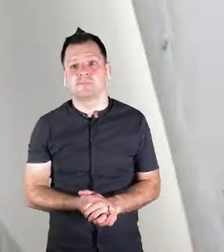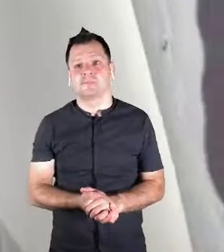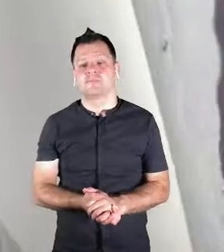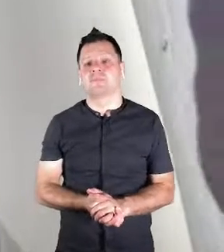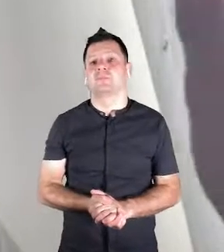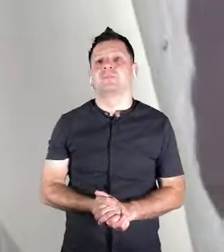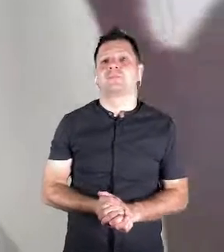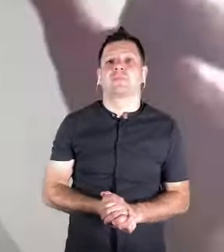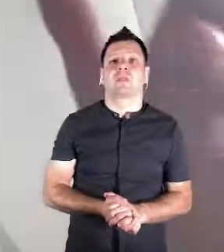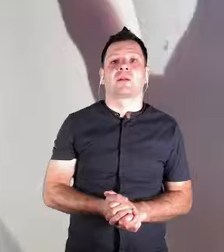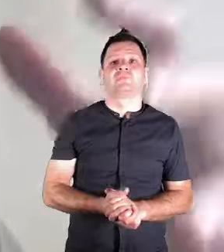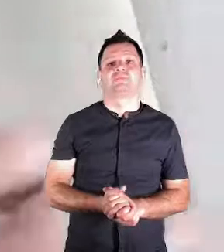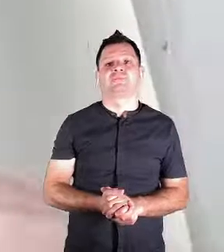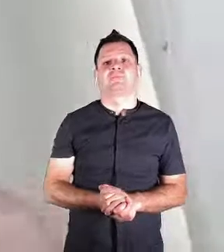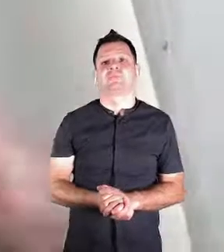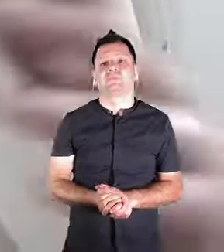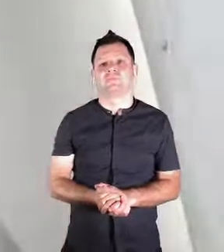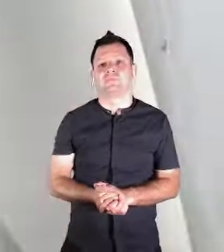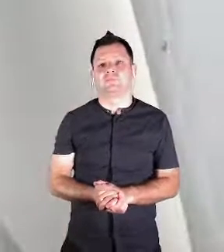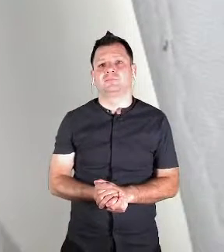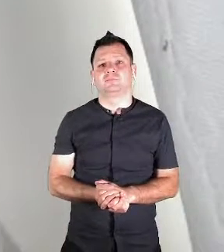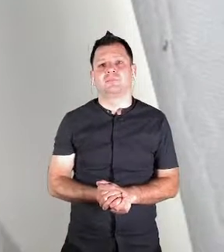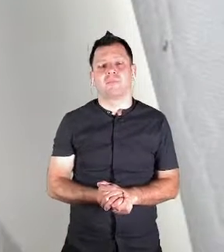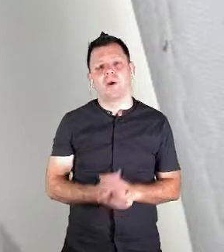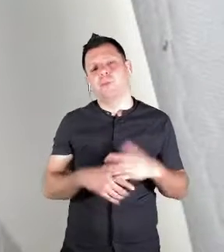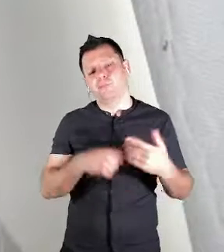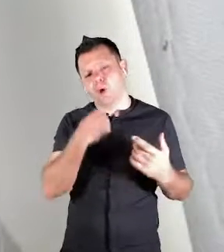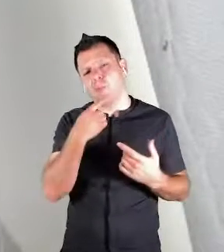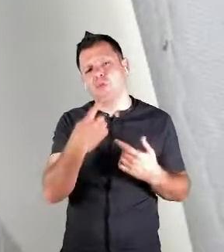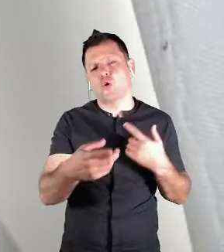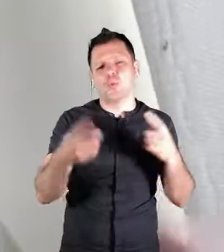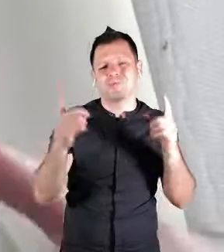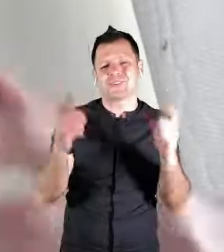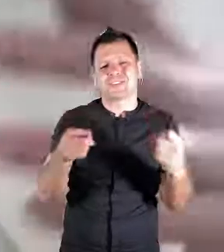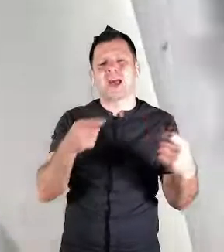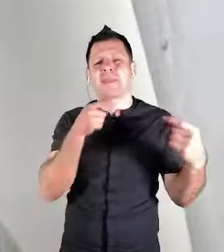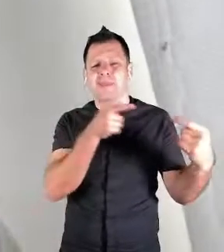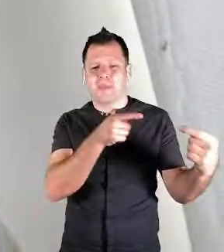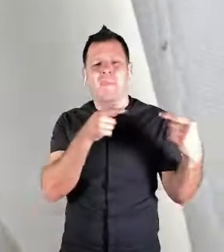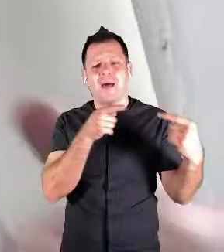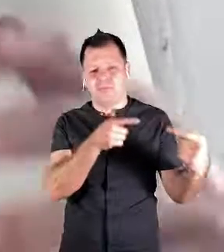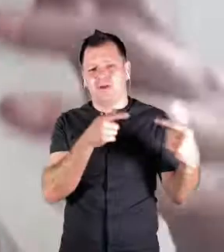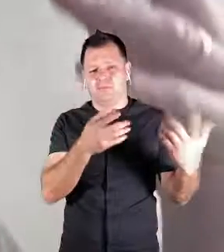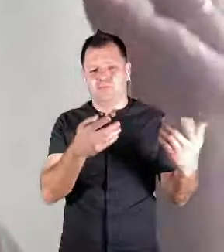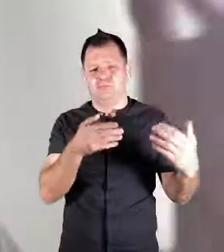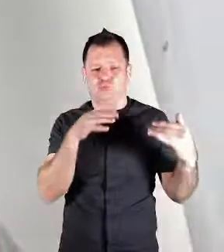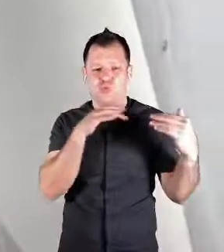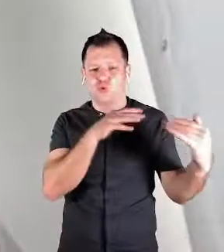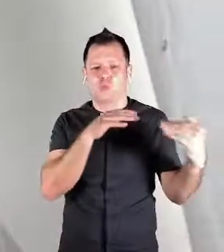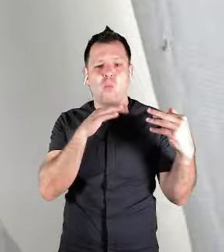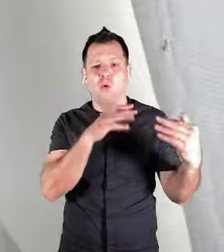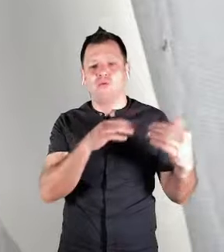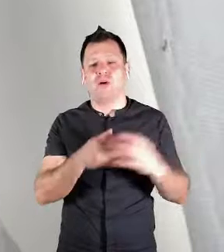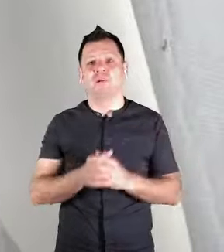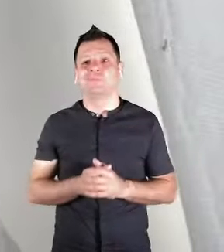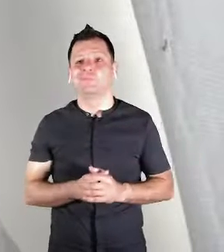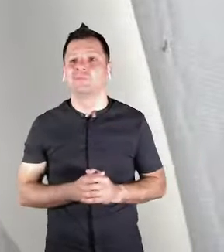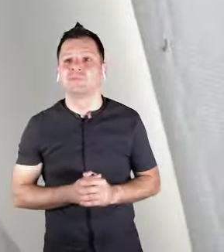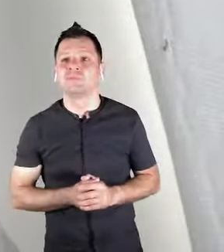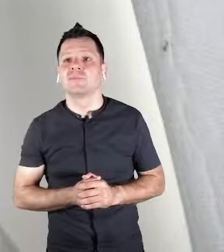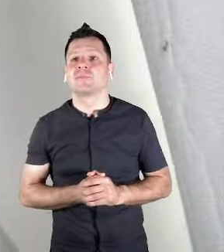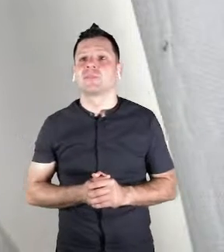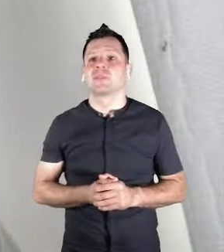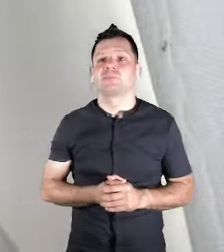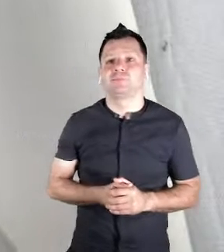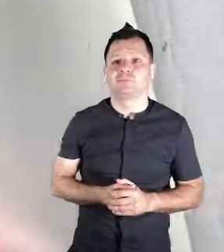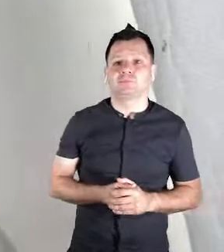these things are quite polarized, I would say. You have these group